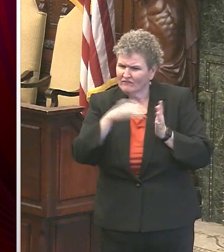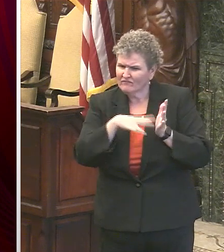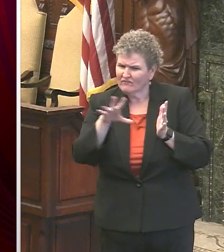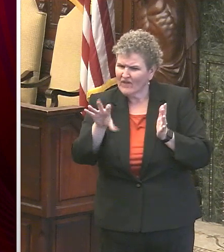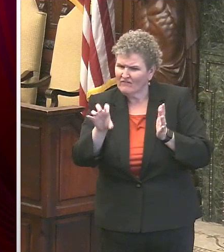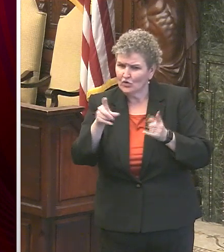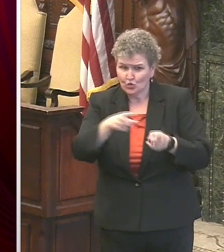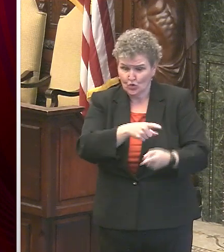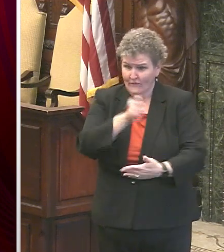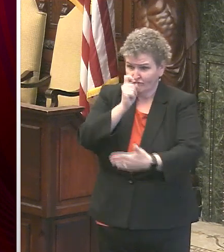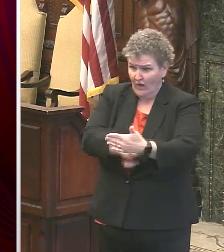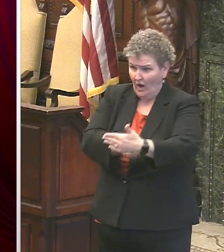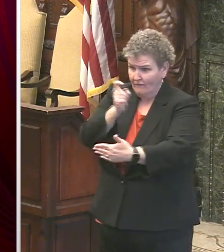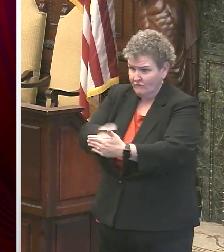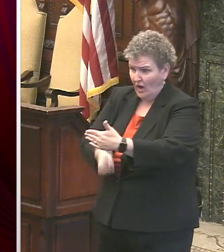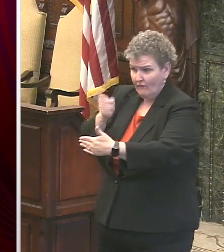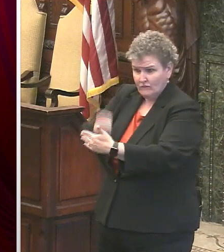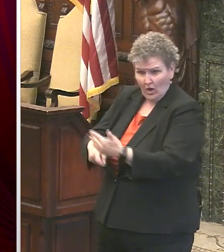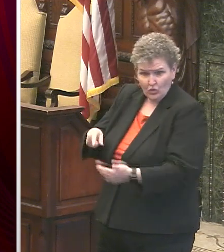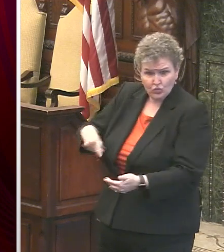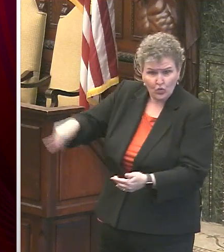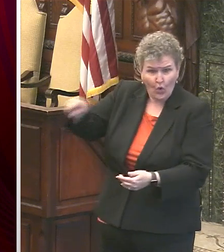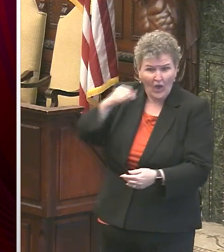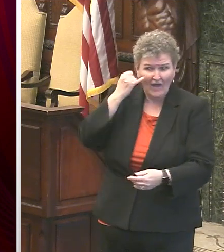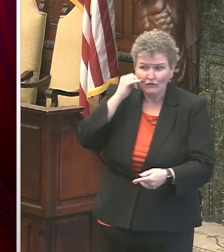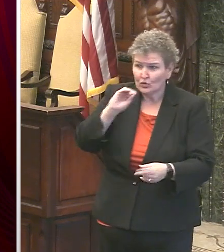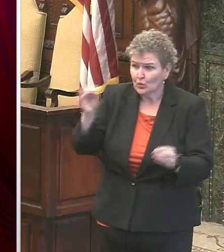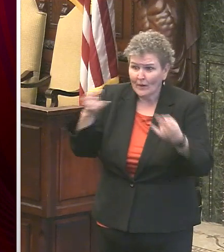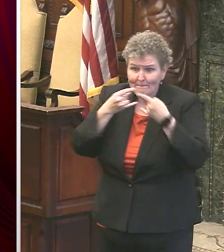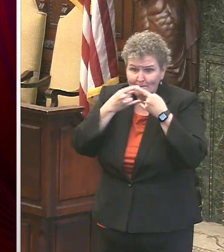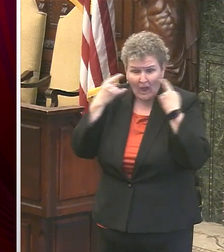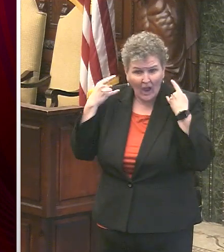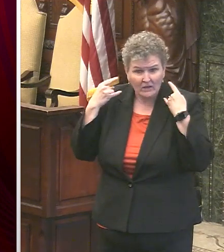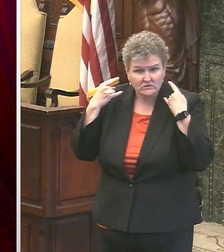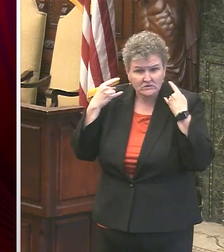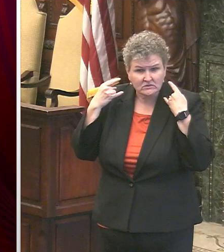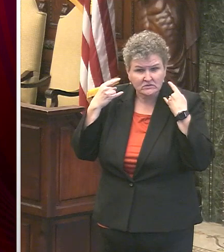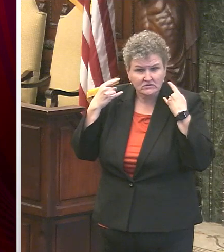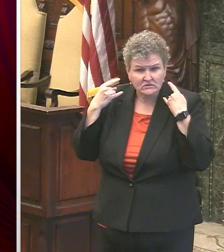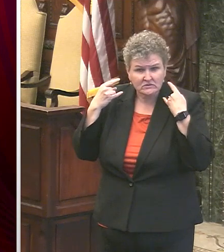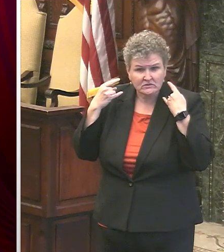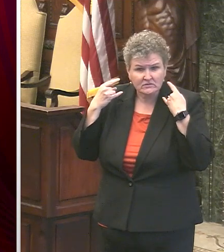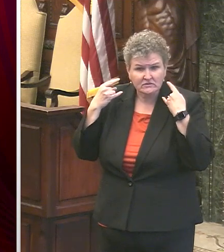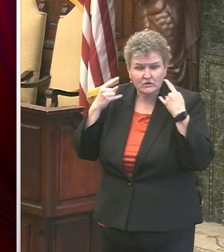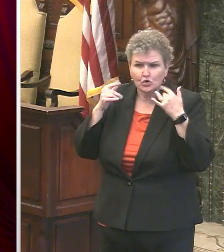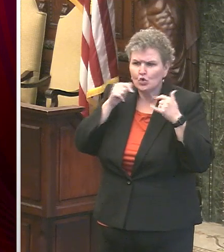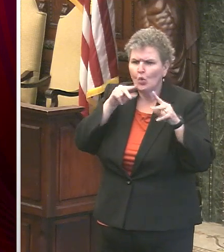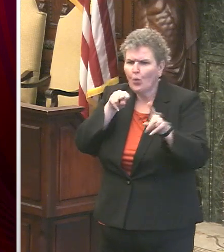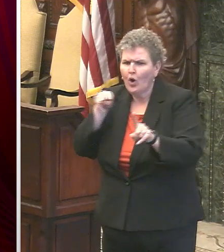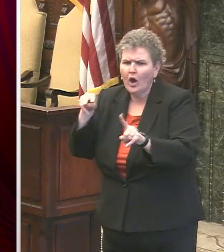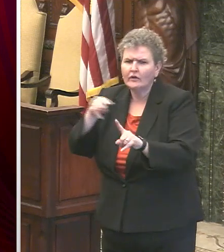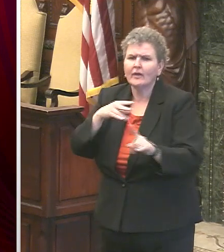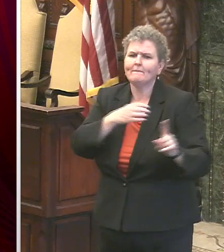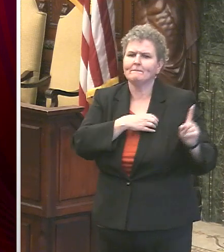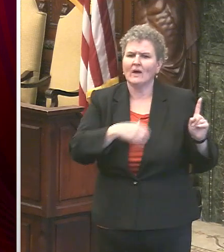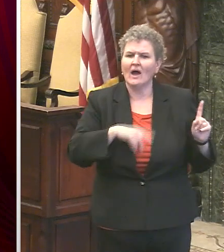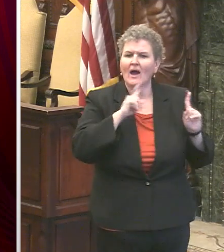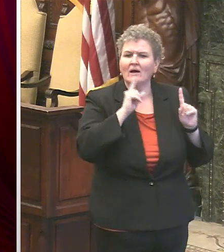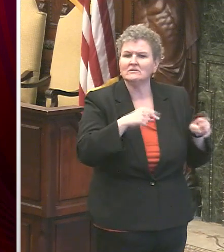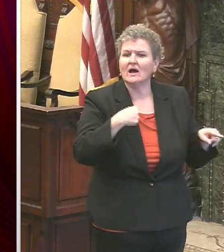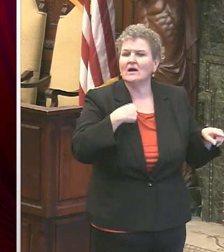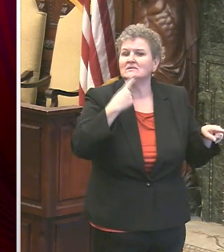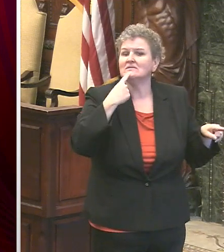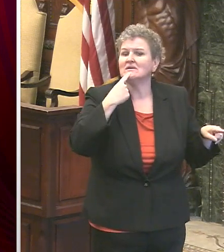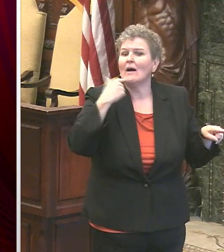fine the Eagles in some way if they don't watch this aggressively? As I said earlier, Eagles